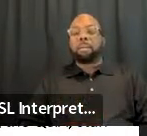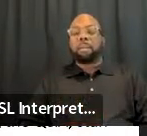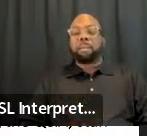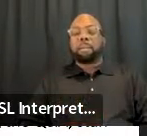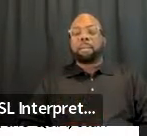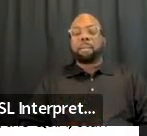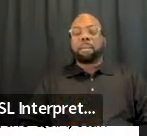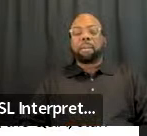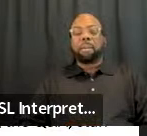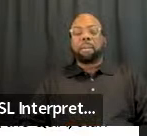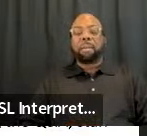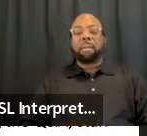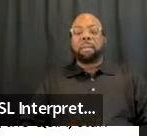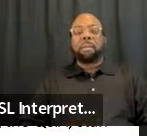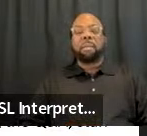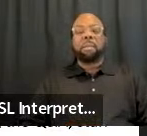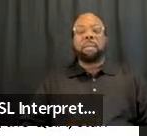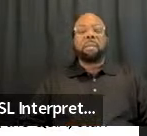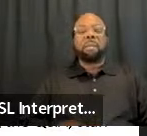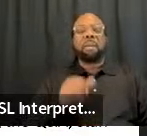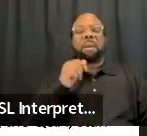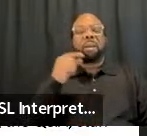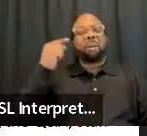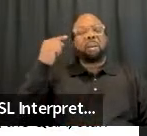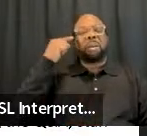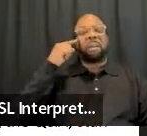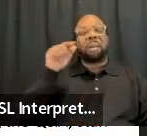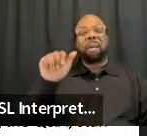It doesn't look like Andrea is with us.